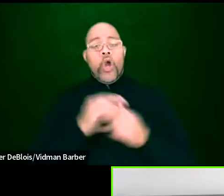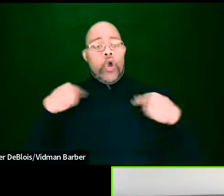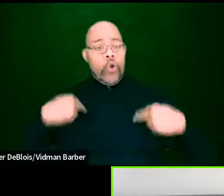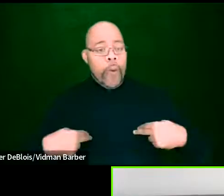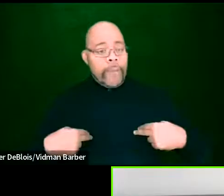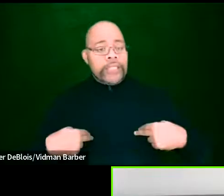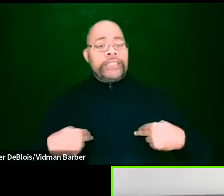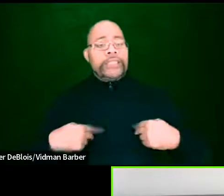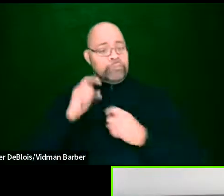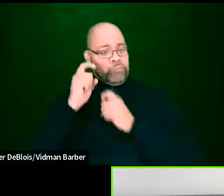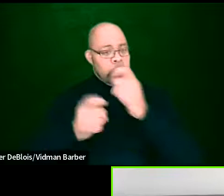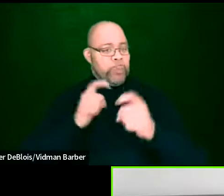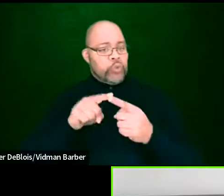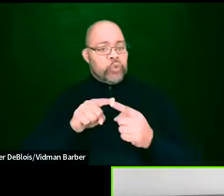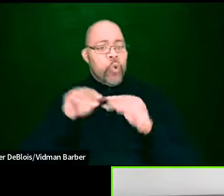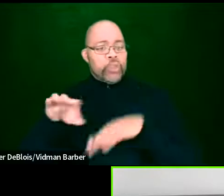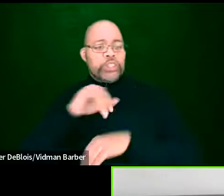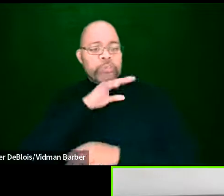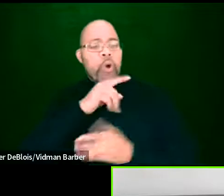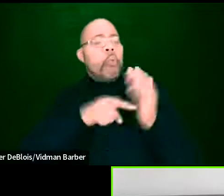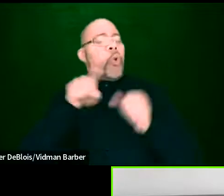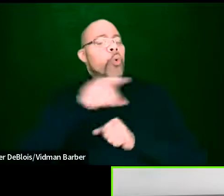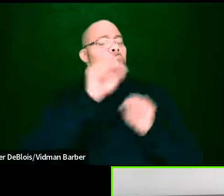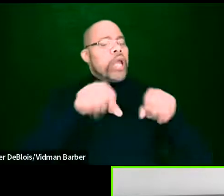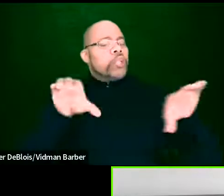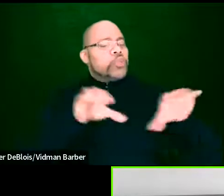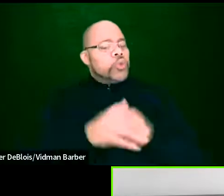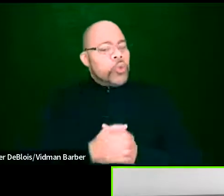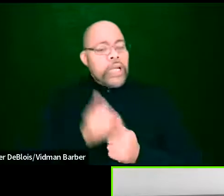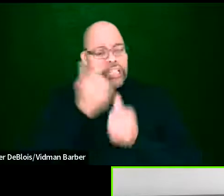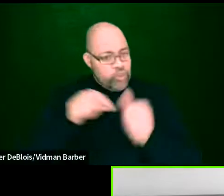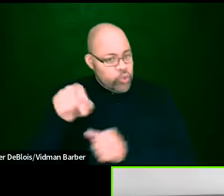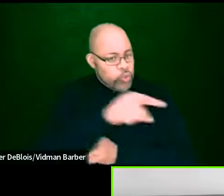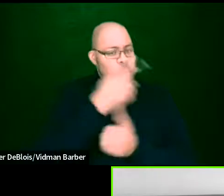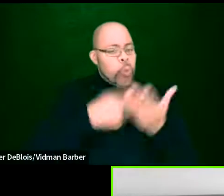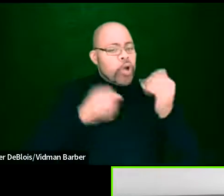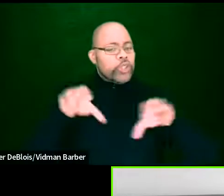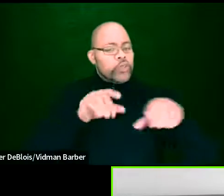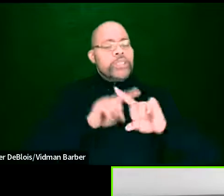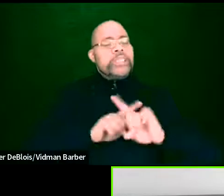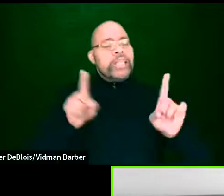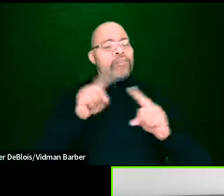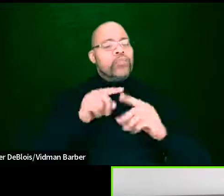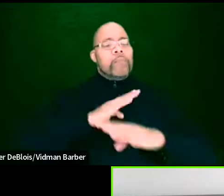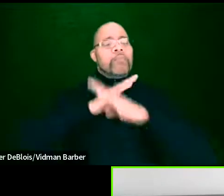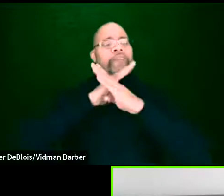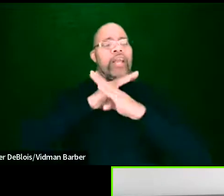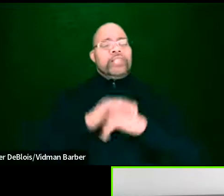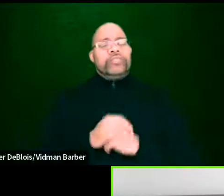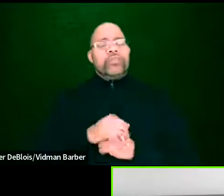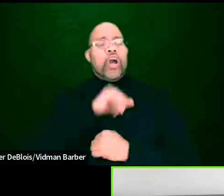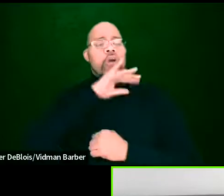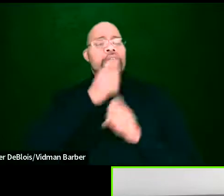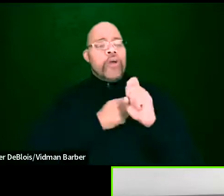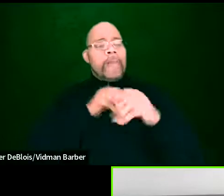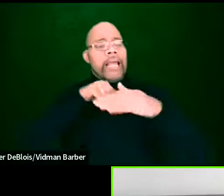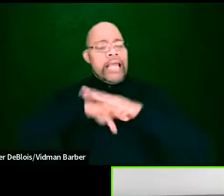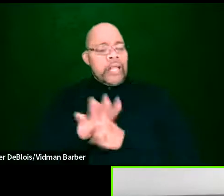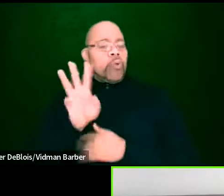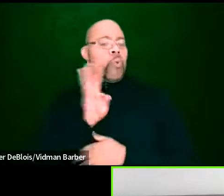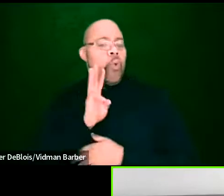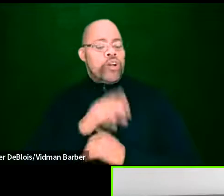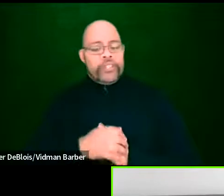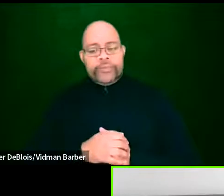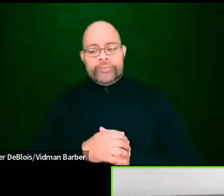are contributing to marine debris. What can you do? What can each of you do differently to prevent trash from going into our